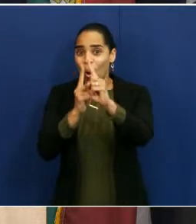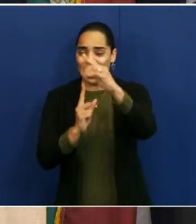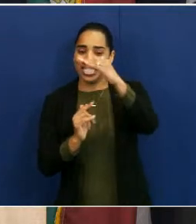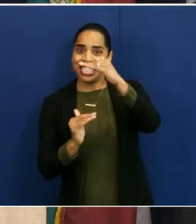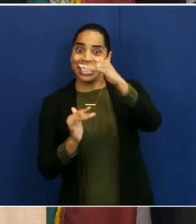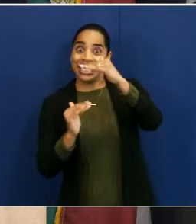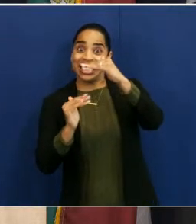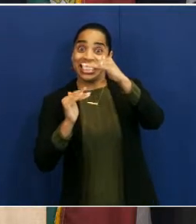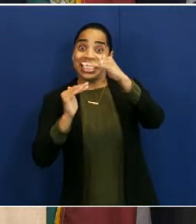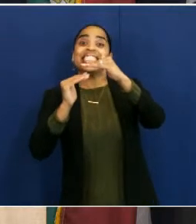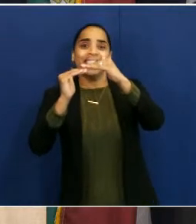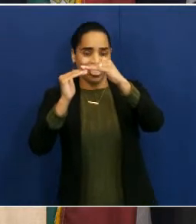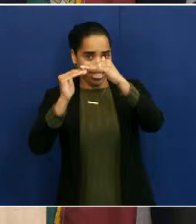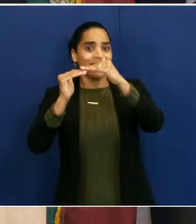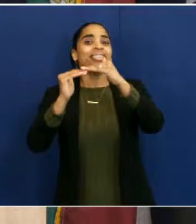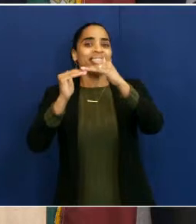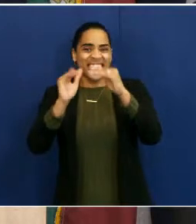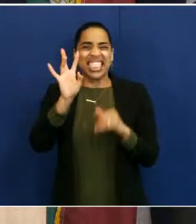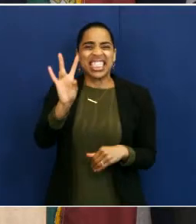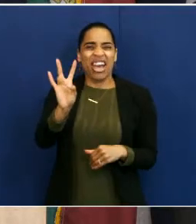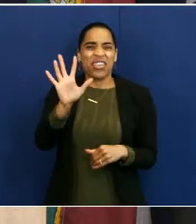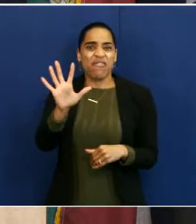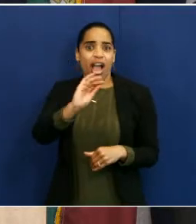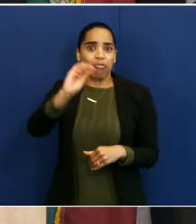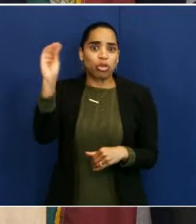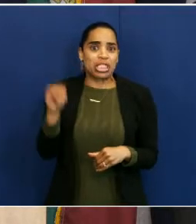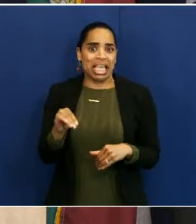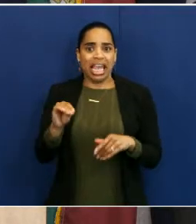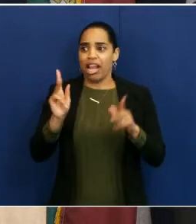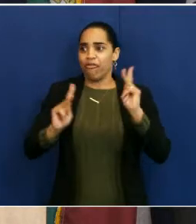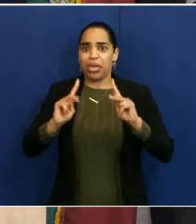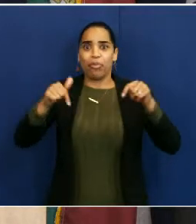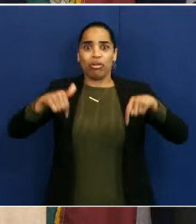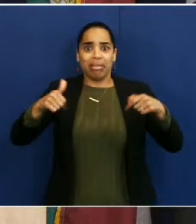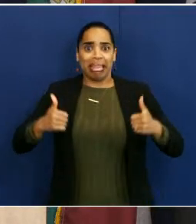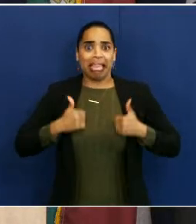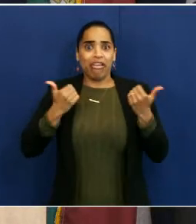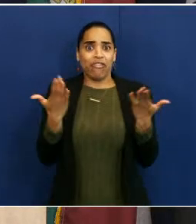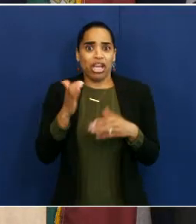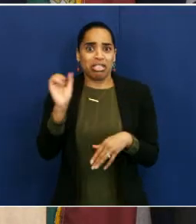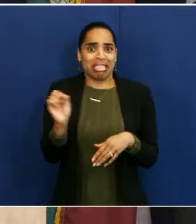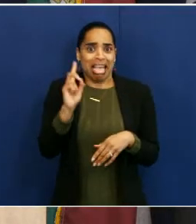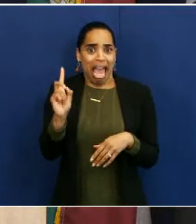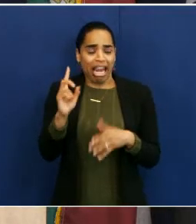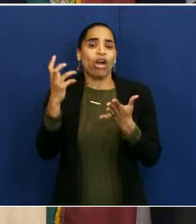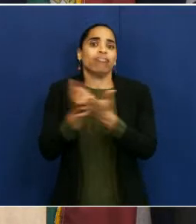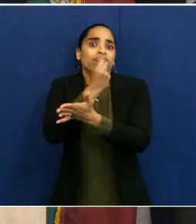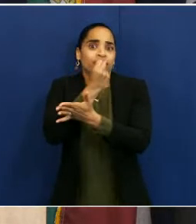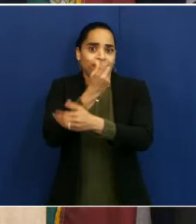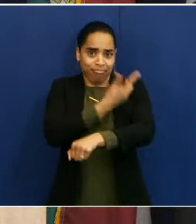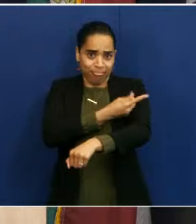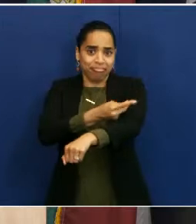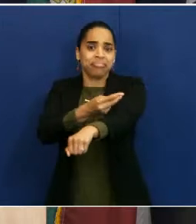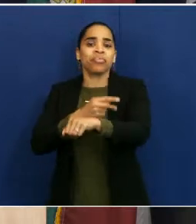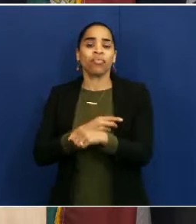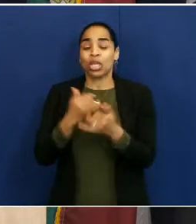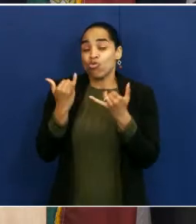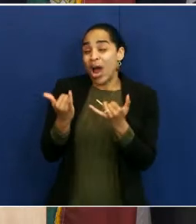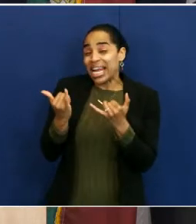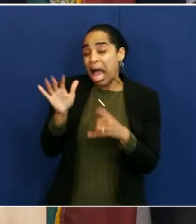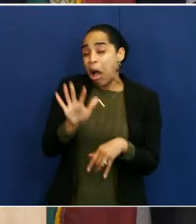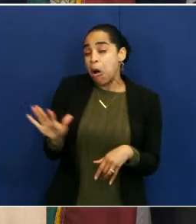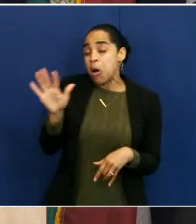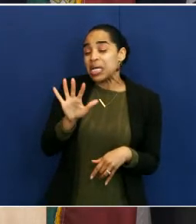goal and achieving our goal of 75% of those eligible receiving vaccines. We're about 65% of the way